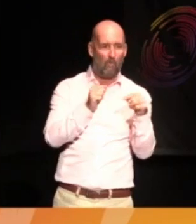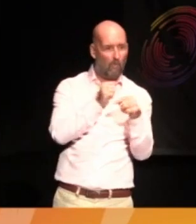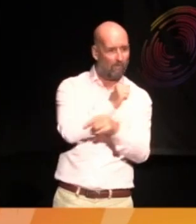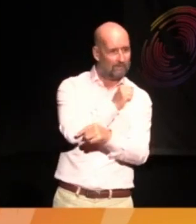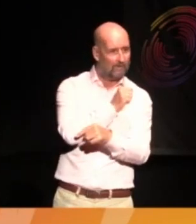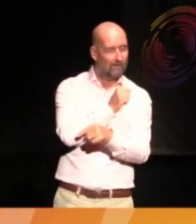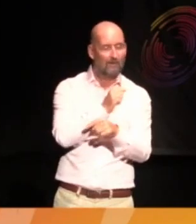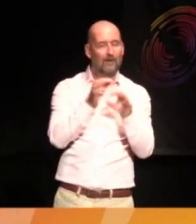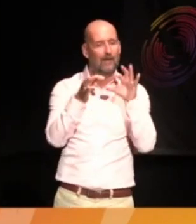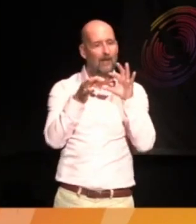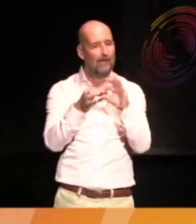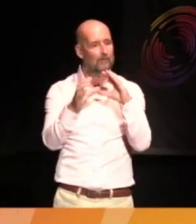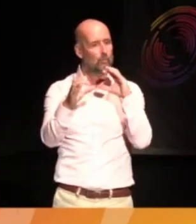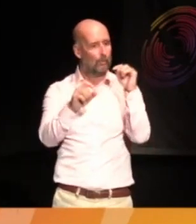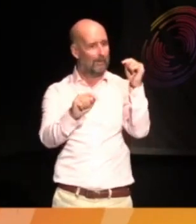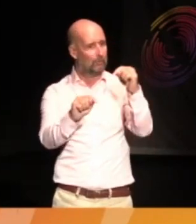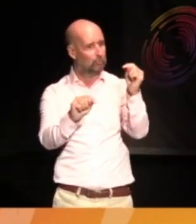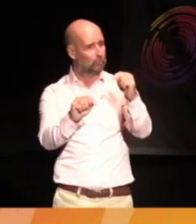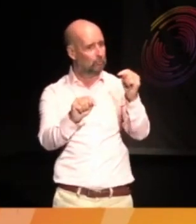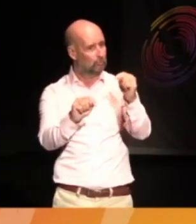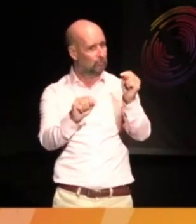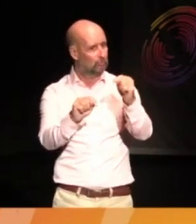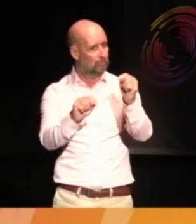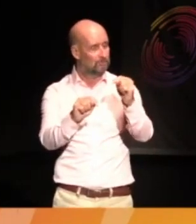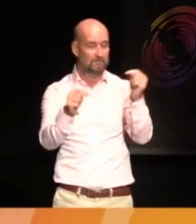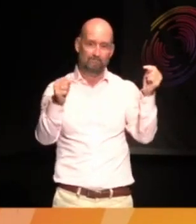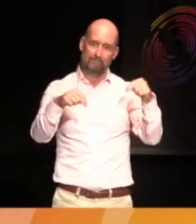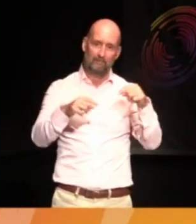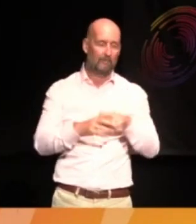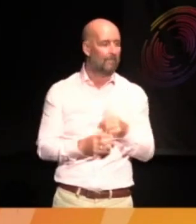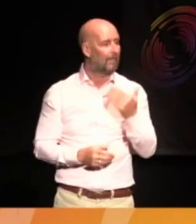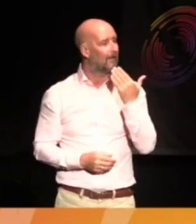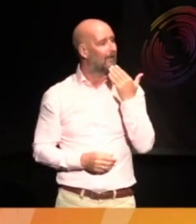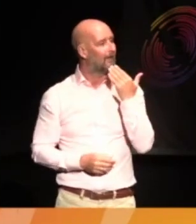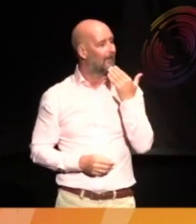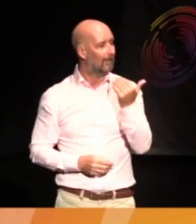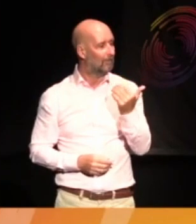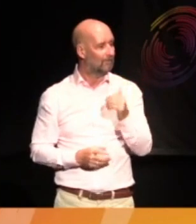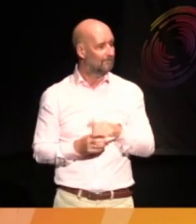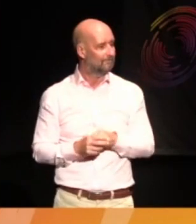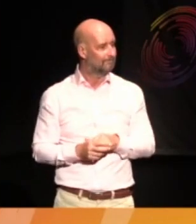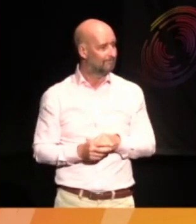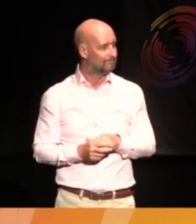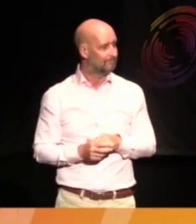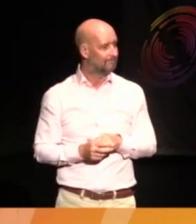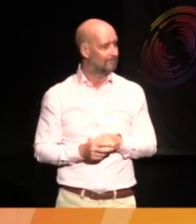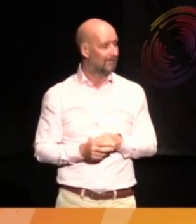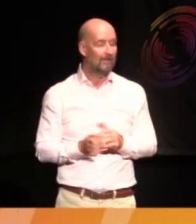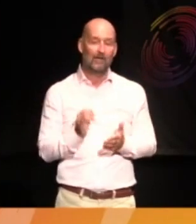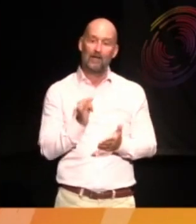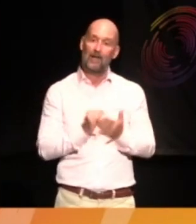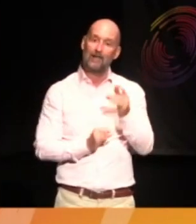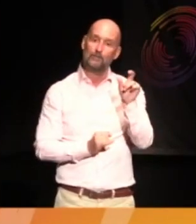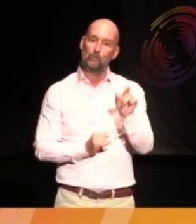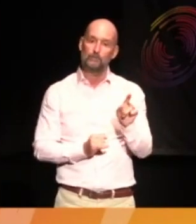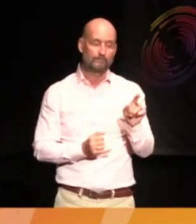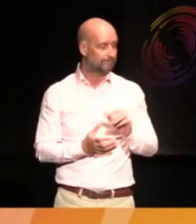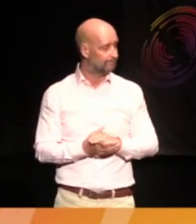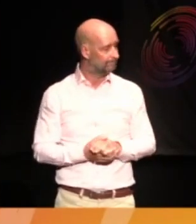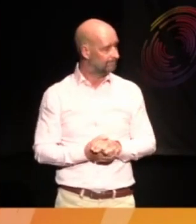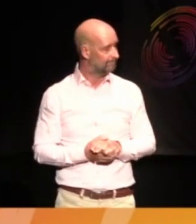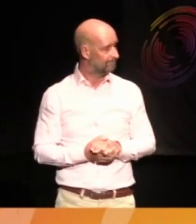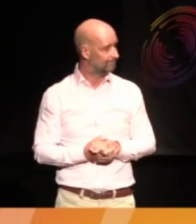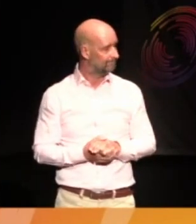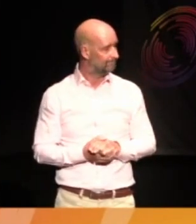to communications primarily here. Thanks, Lisa, for that statement. And for the last word in the front row